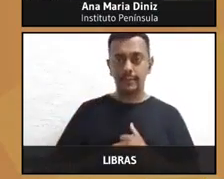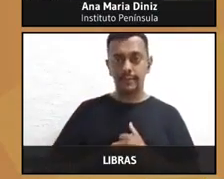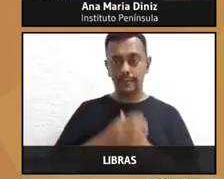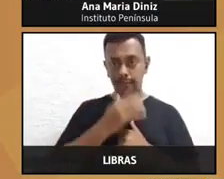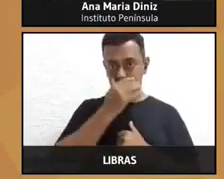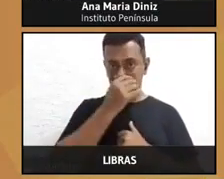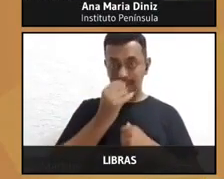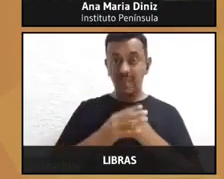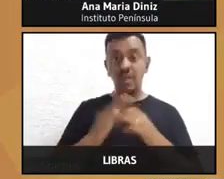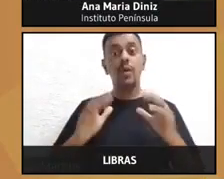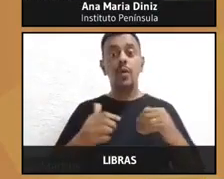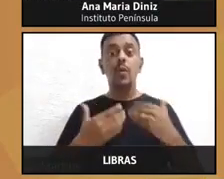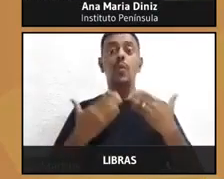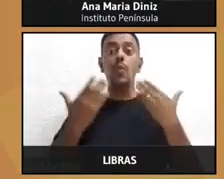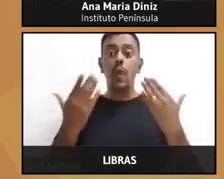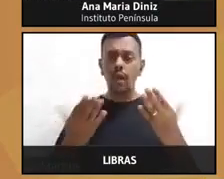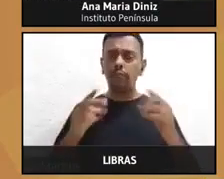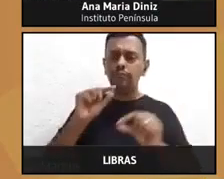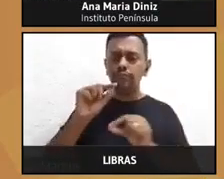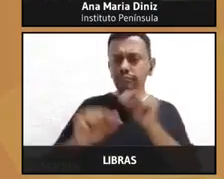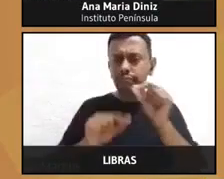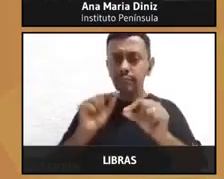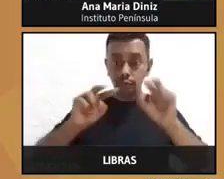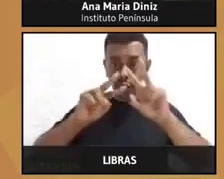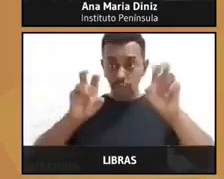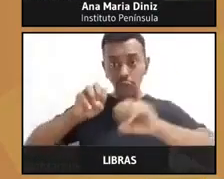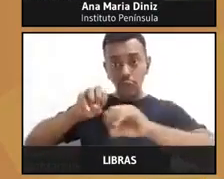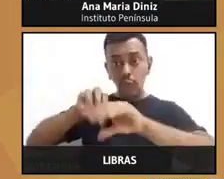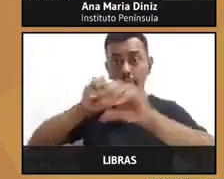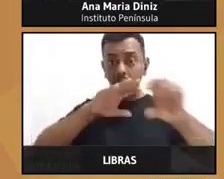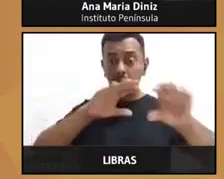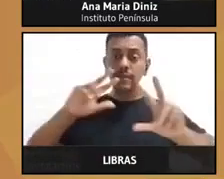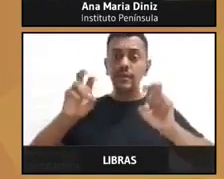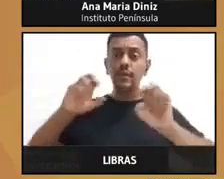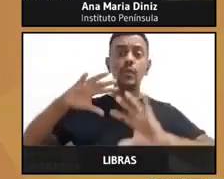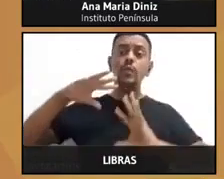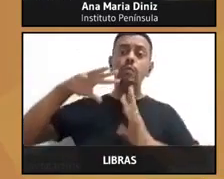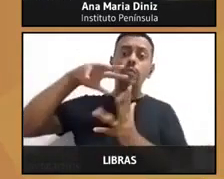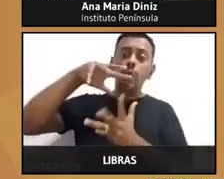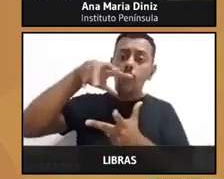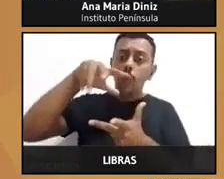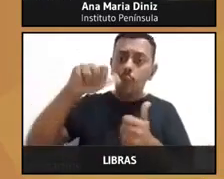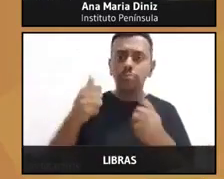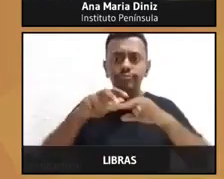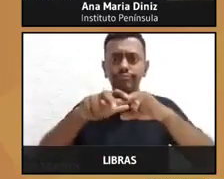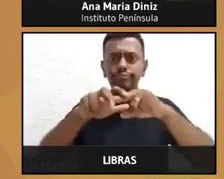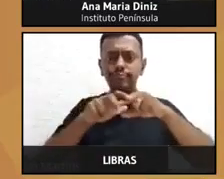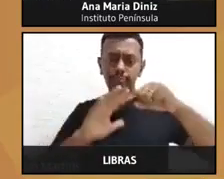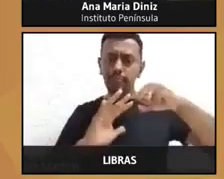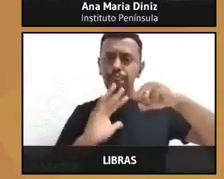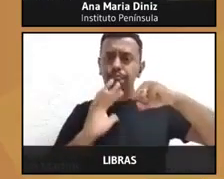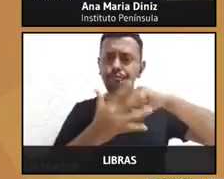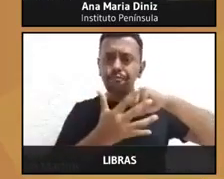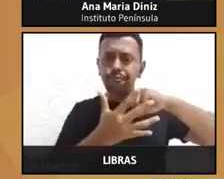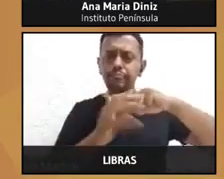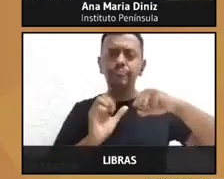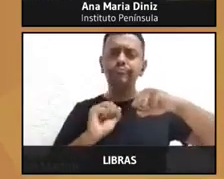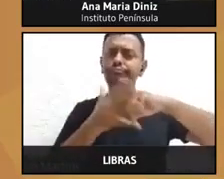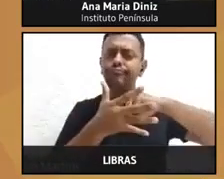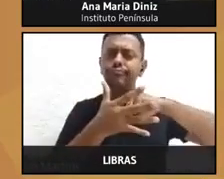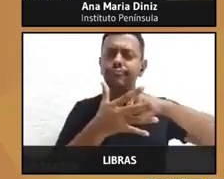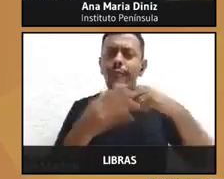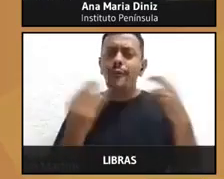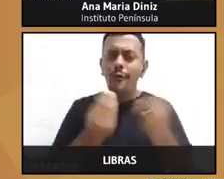education in the world this crisis causes? da pandemia. Como